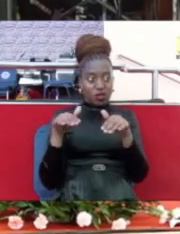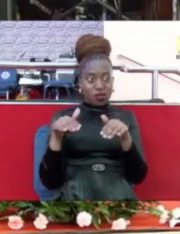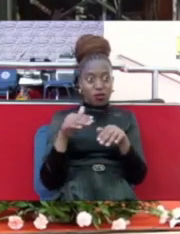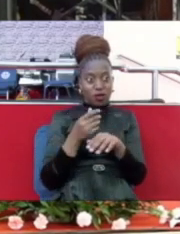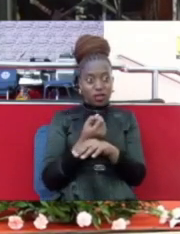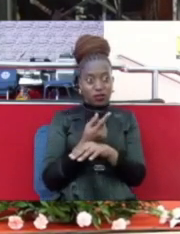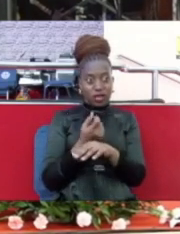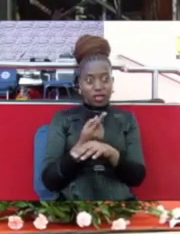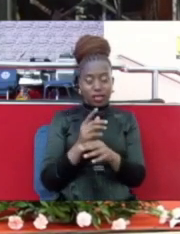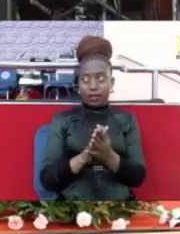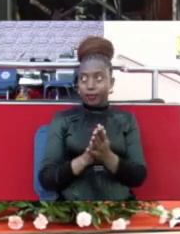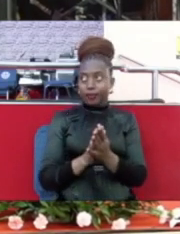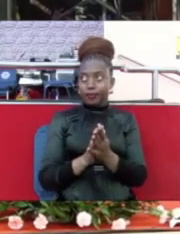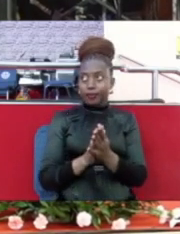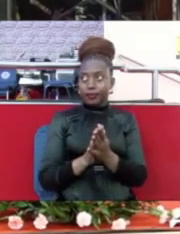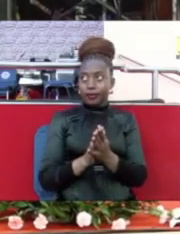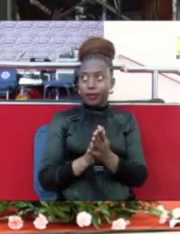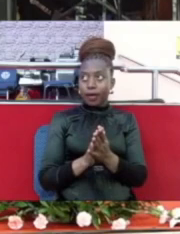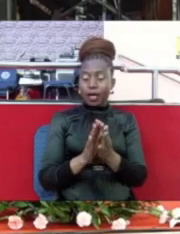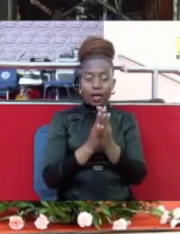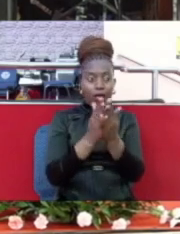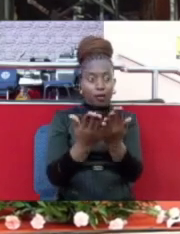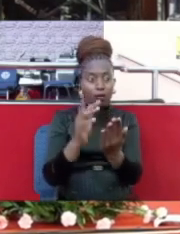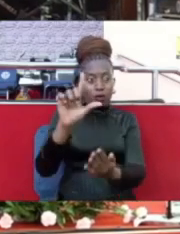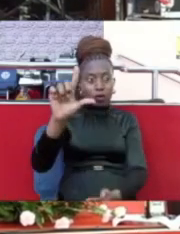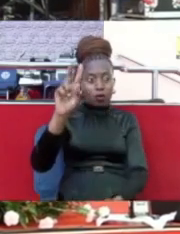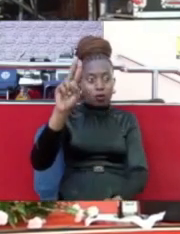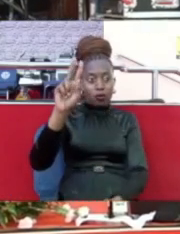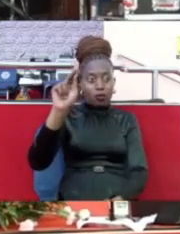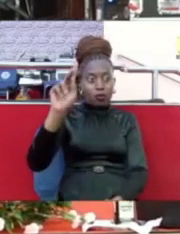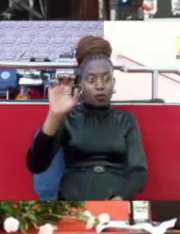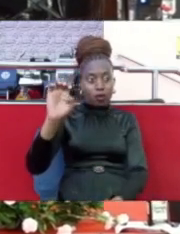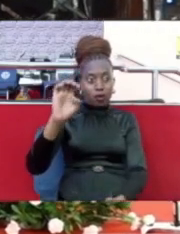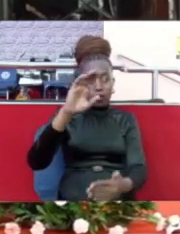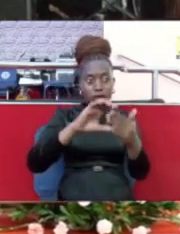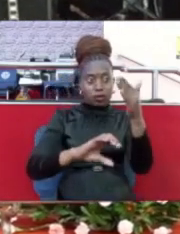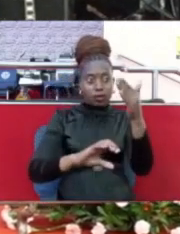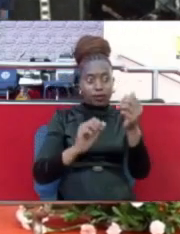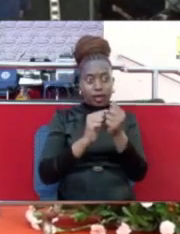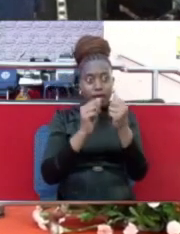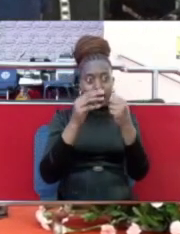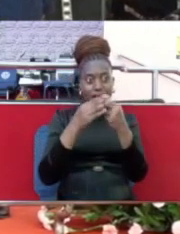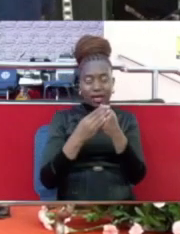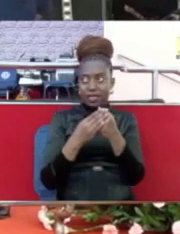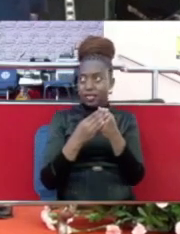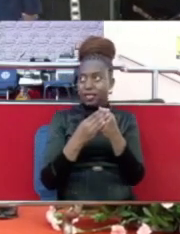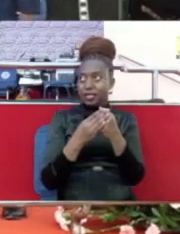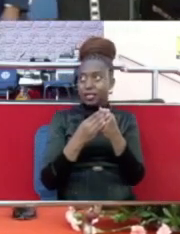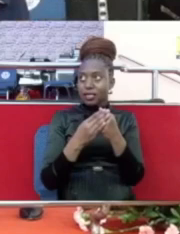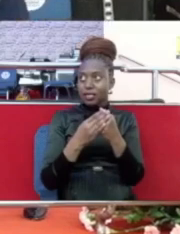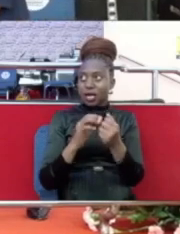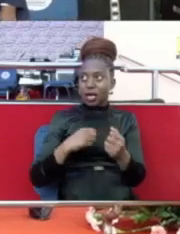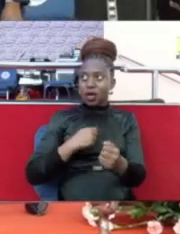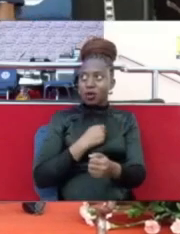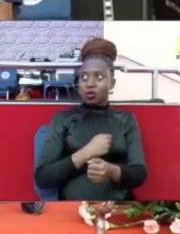Yes, here it is. Go to Luke chapter 19. Luke 19. And I think it's on, no, 16 and verse